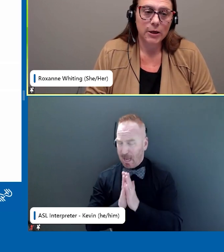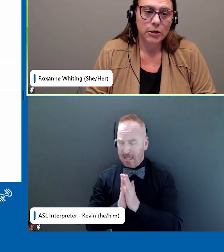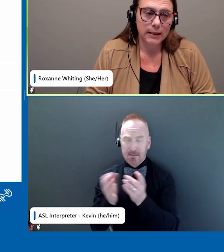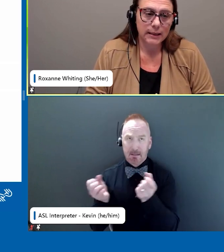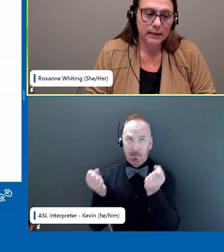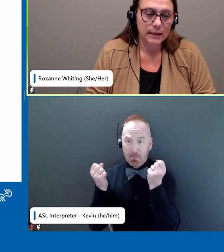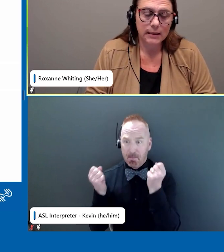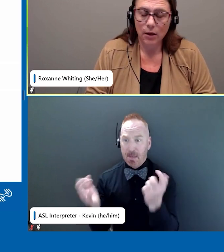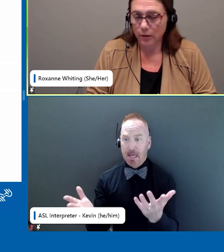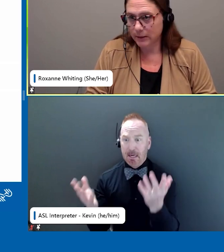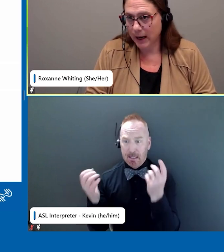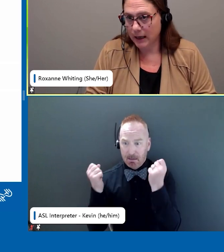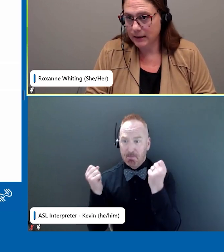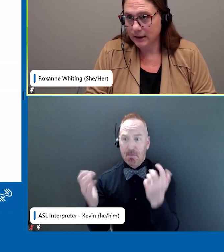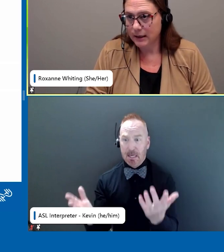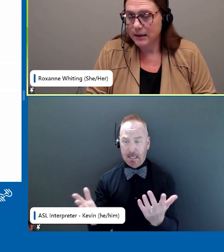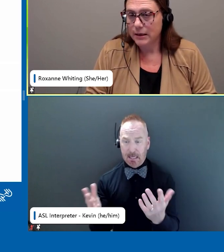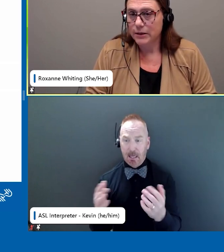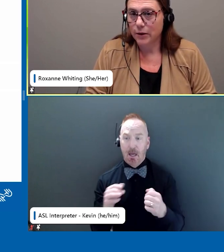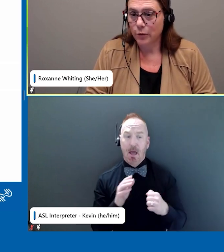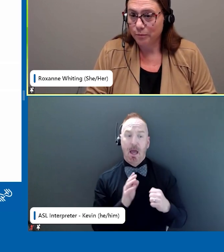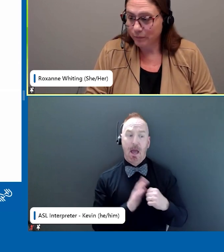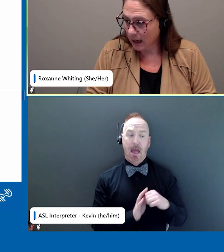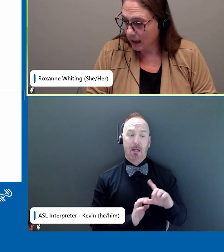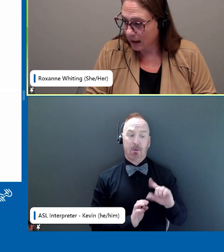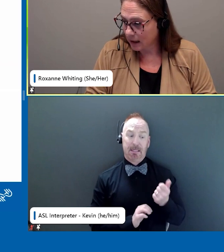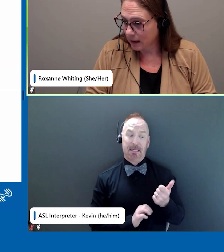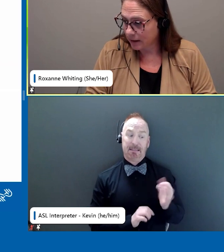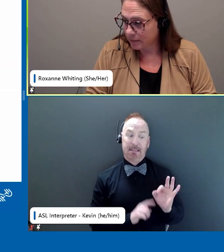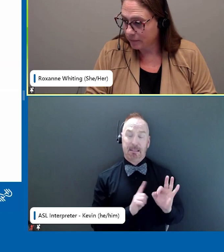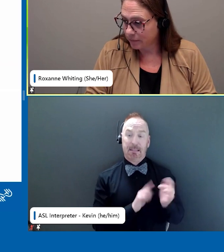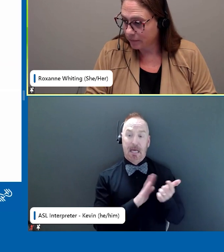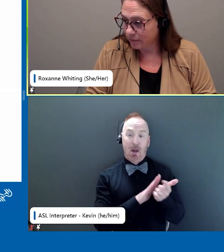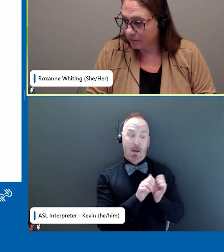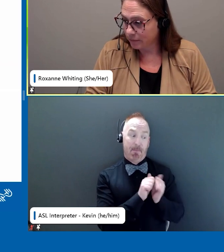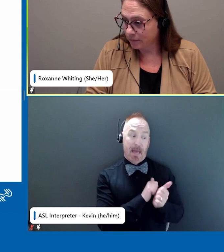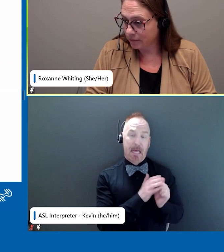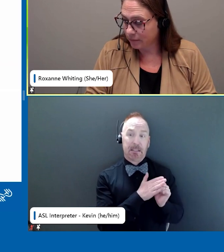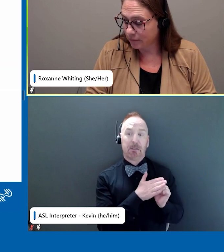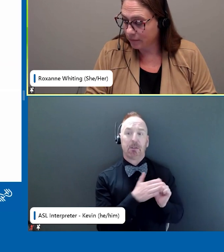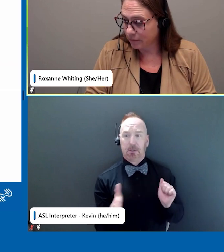and especially since this law was passed. So